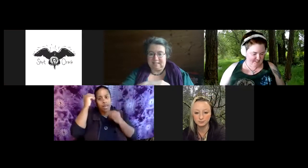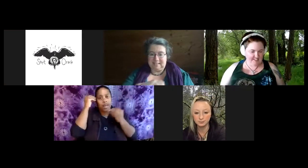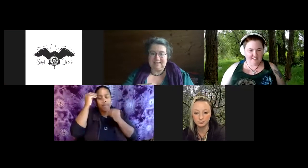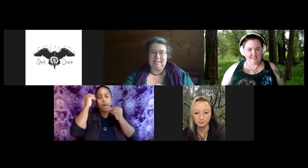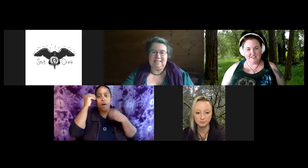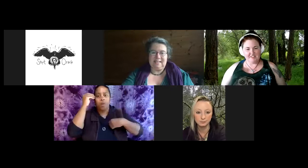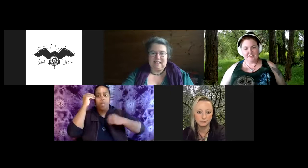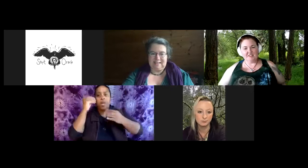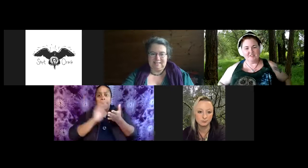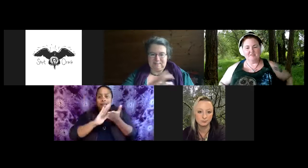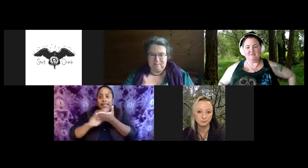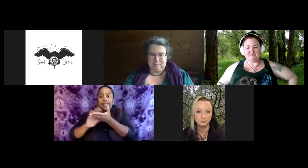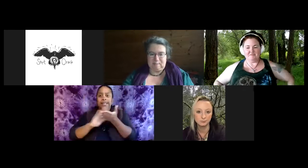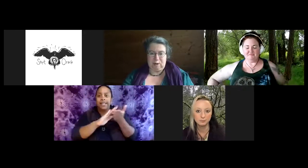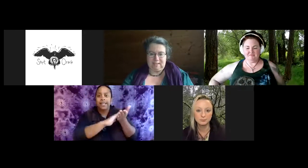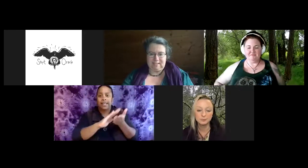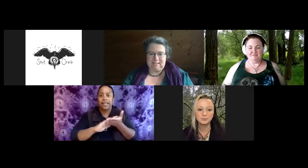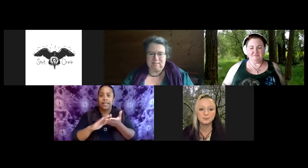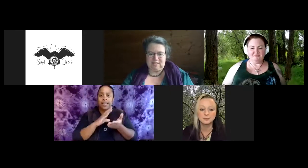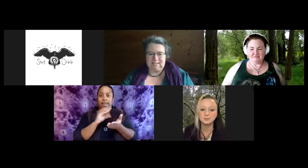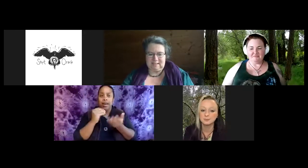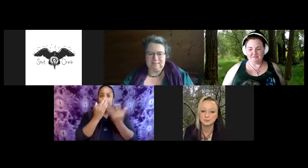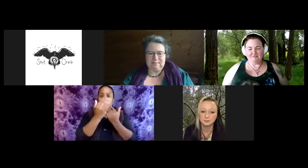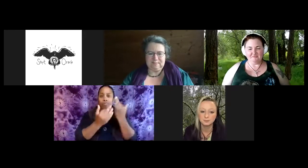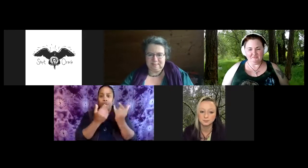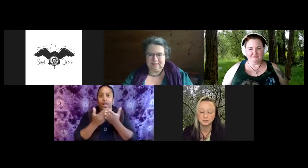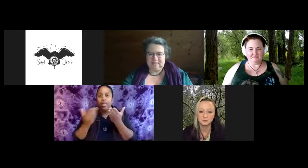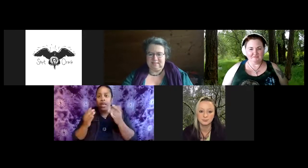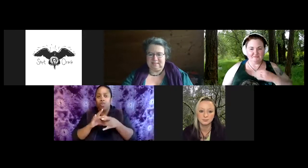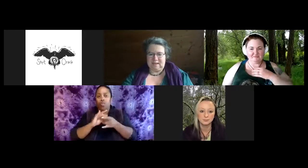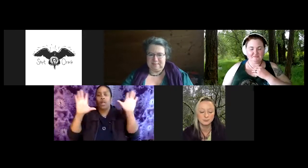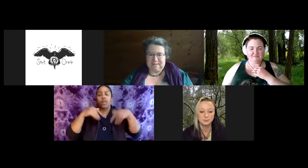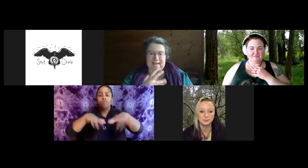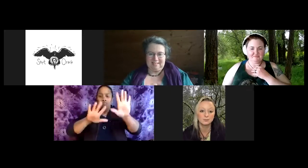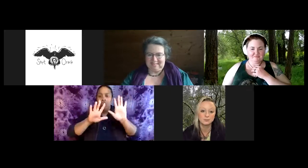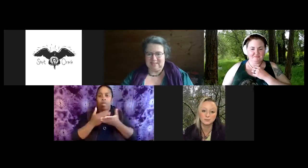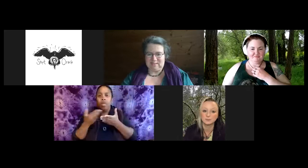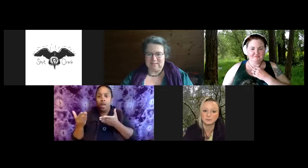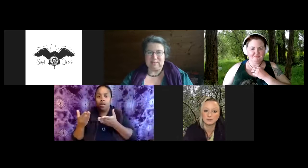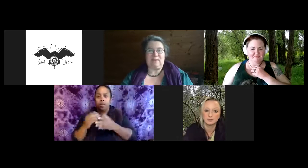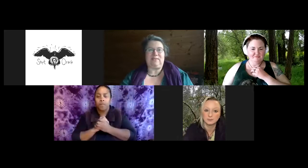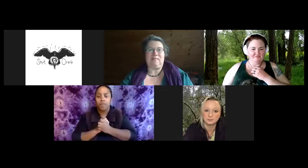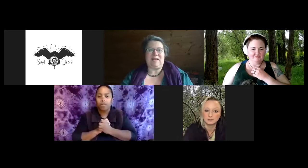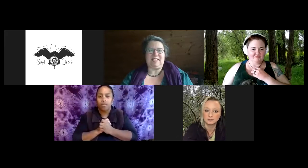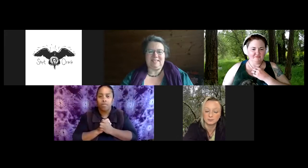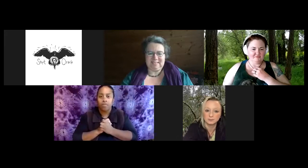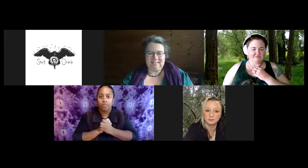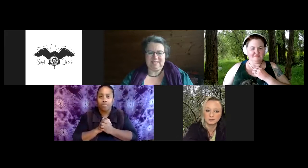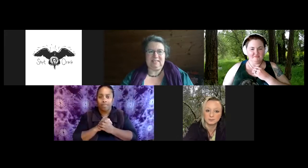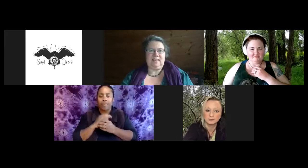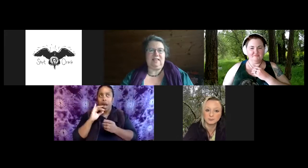cleansing and like burning things that I'm releasing. Just Yeah, that's definitely what was present for